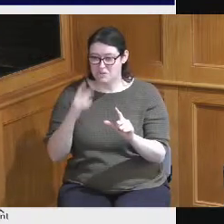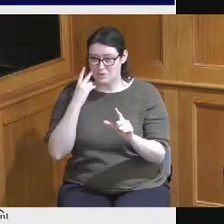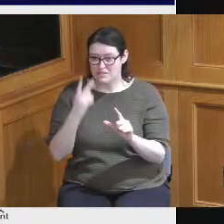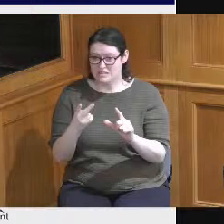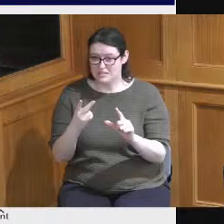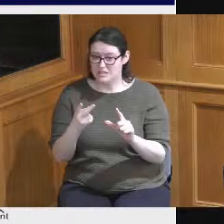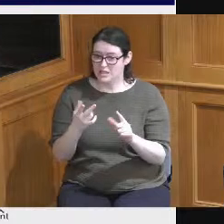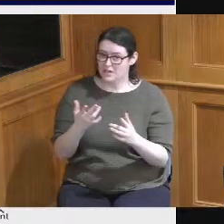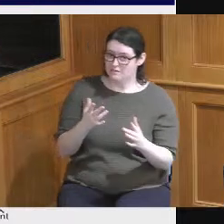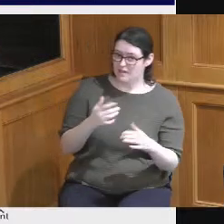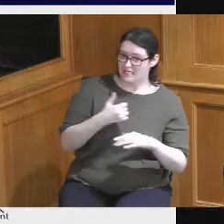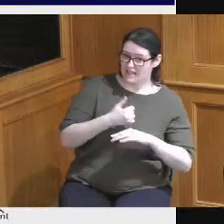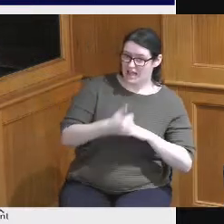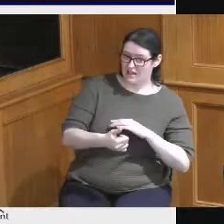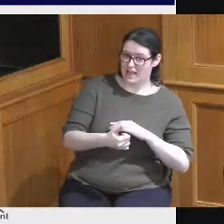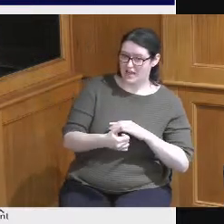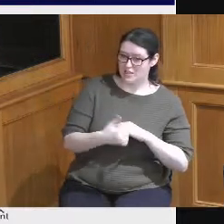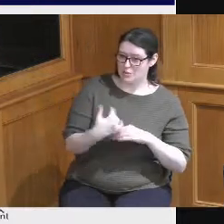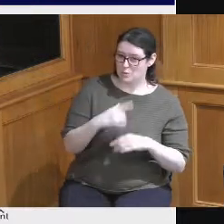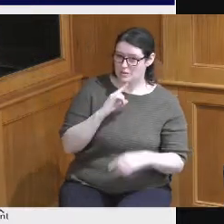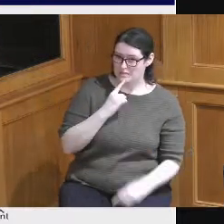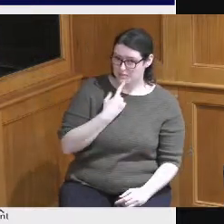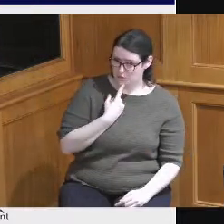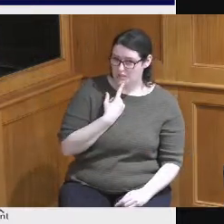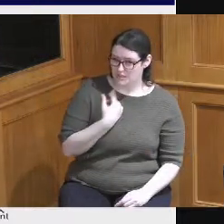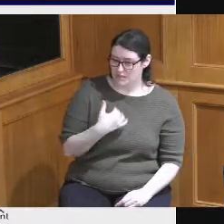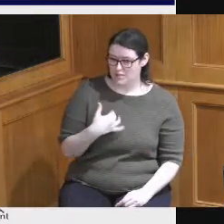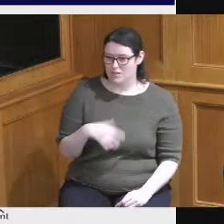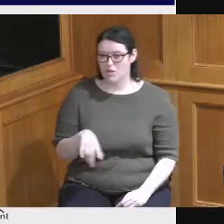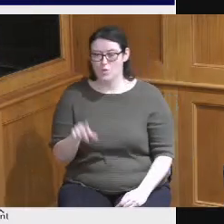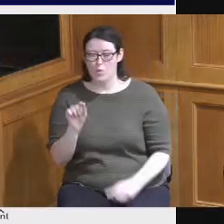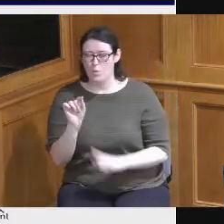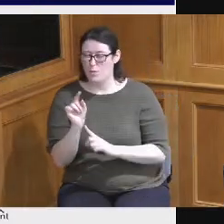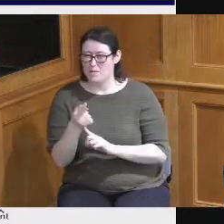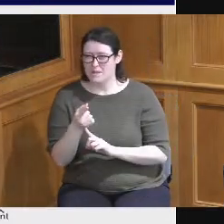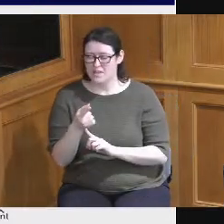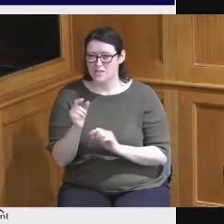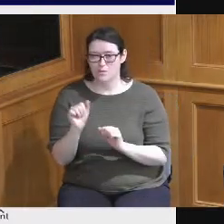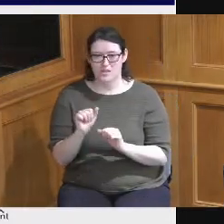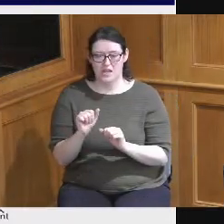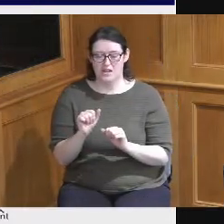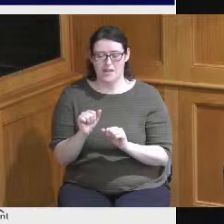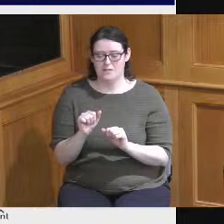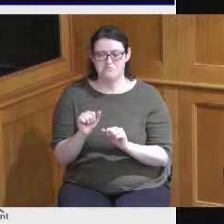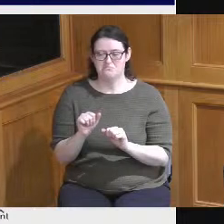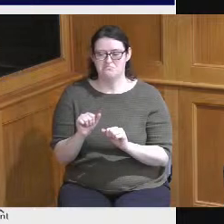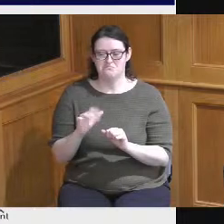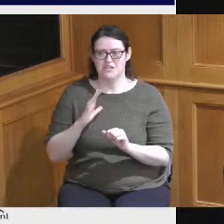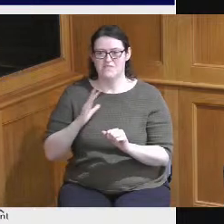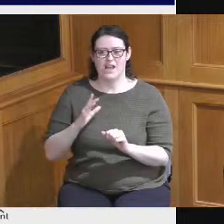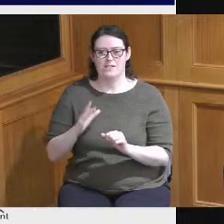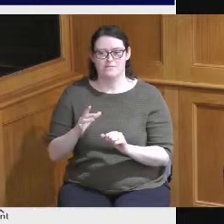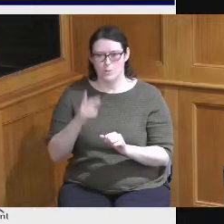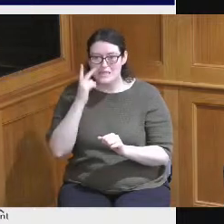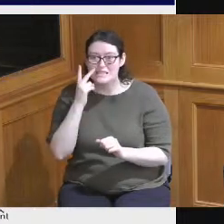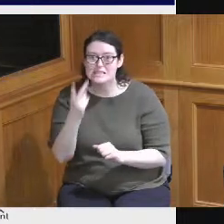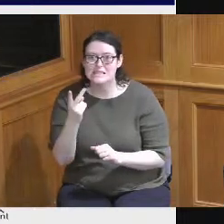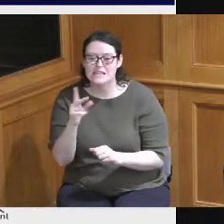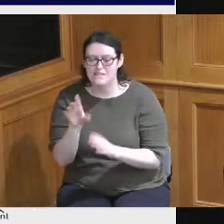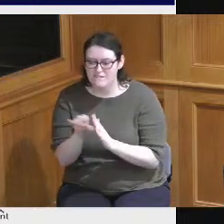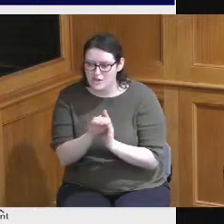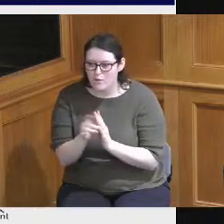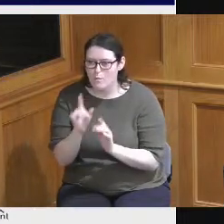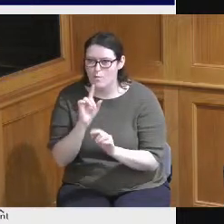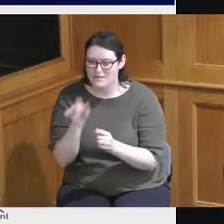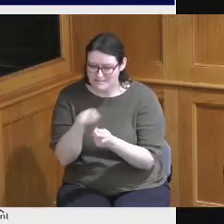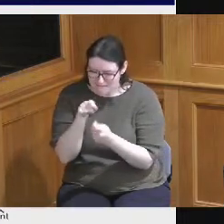outlandish allegation. It was serious. And we were, in 20 minutes, we could clear that officer because we had video of what